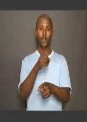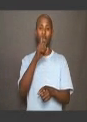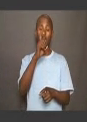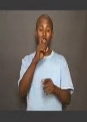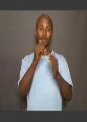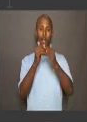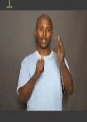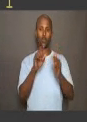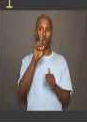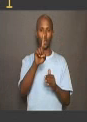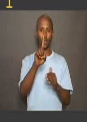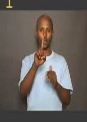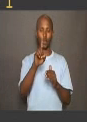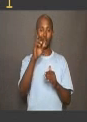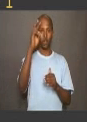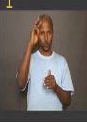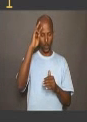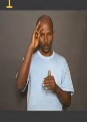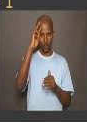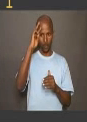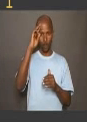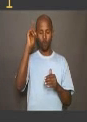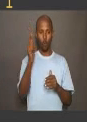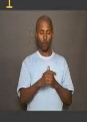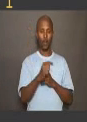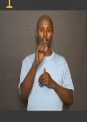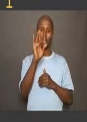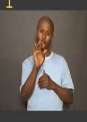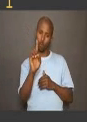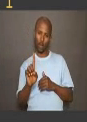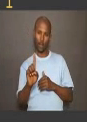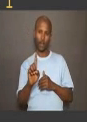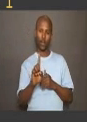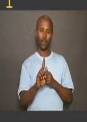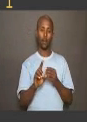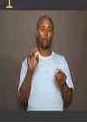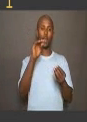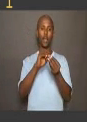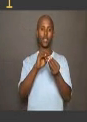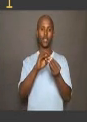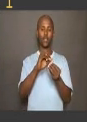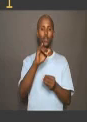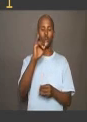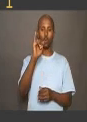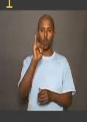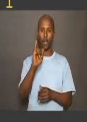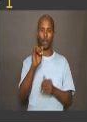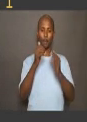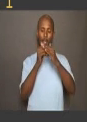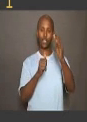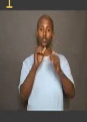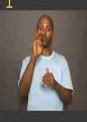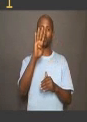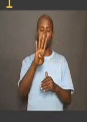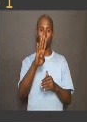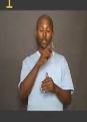The answer is x minus 1 squared over 81